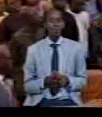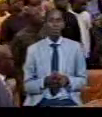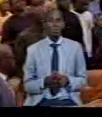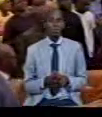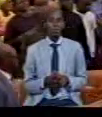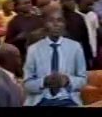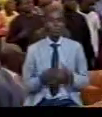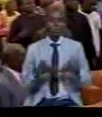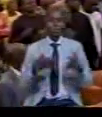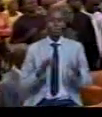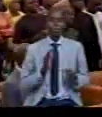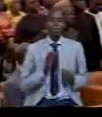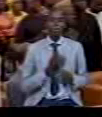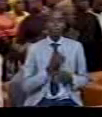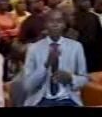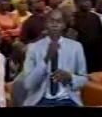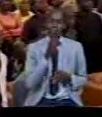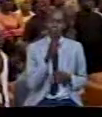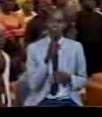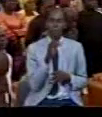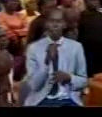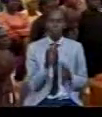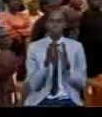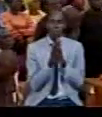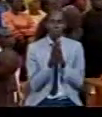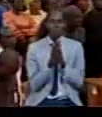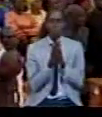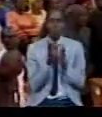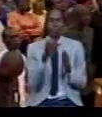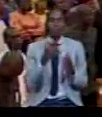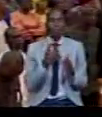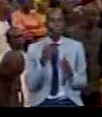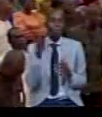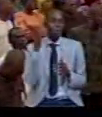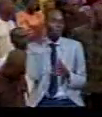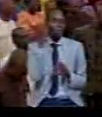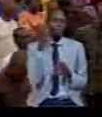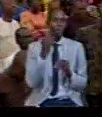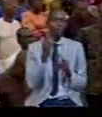Let's really pray. We have heard the word.